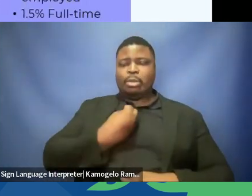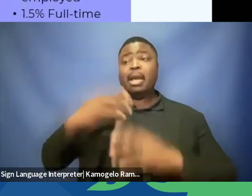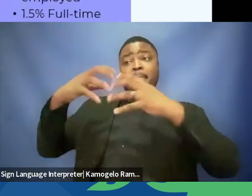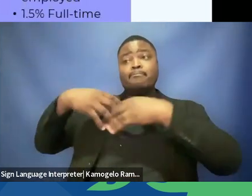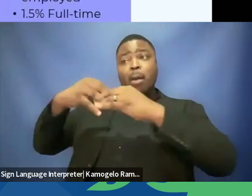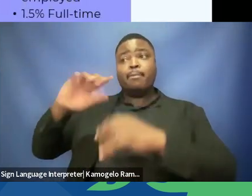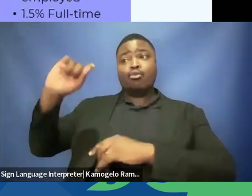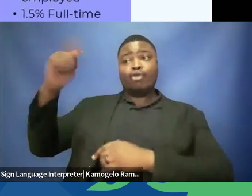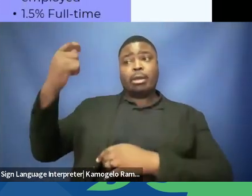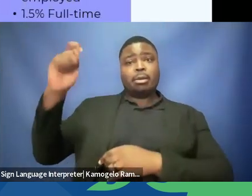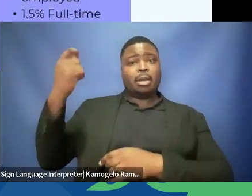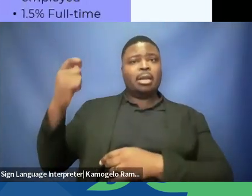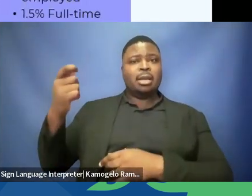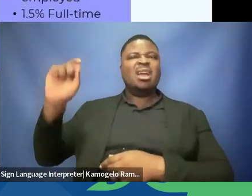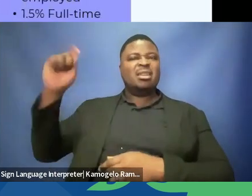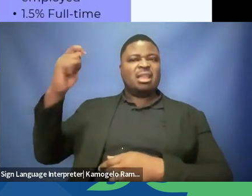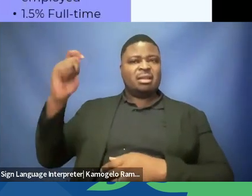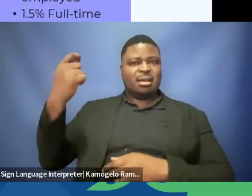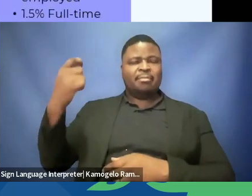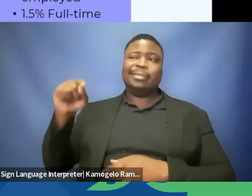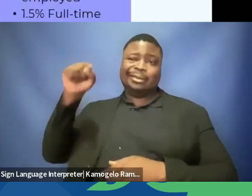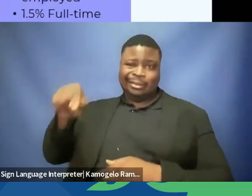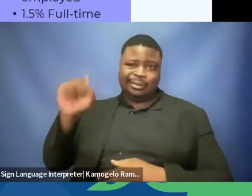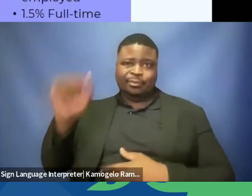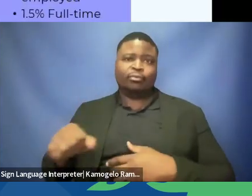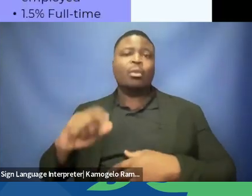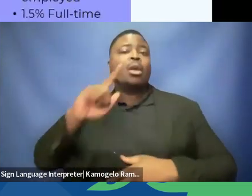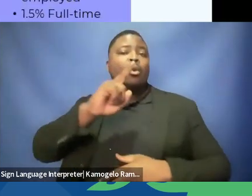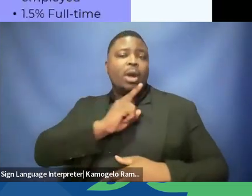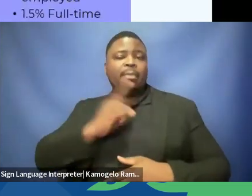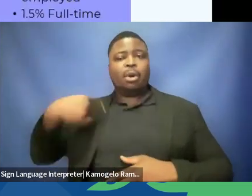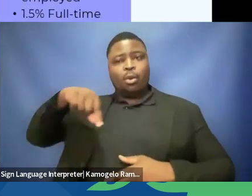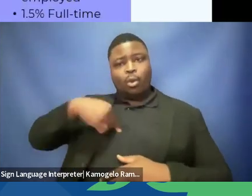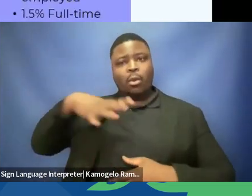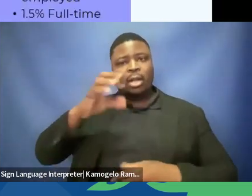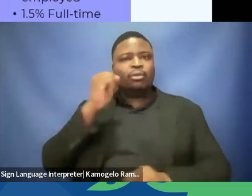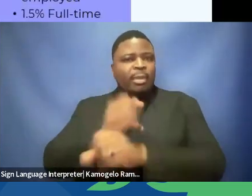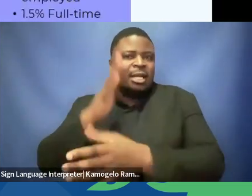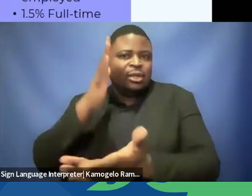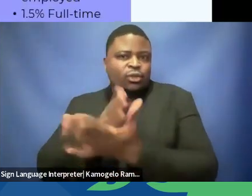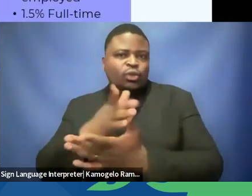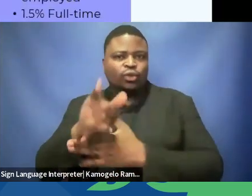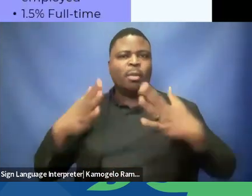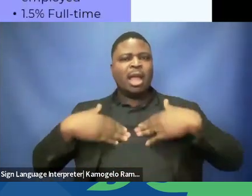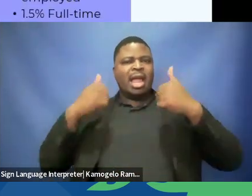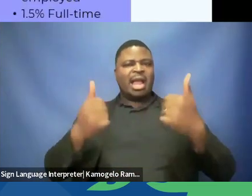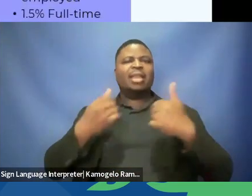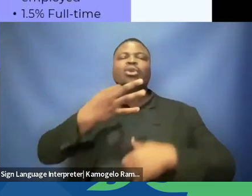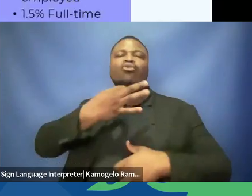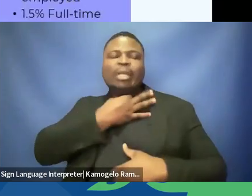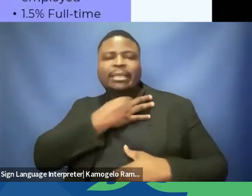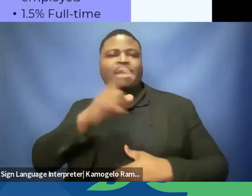sexualized context. And the aim of this was just to reduce health risks, strengthen access to support services.